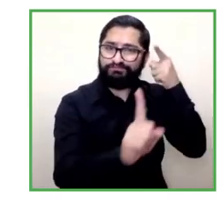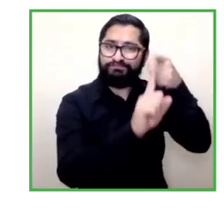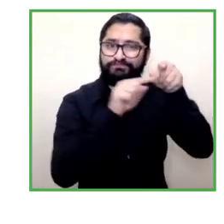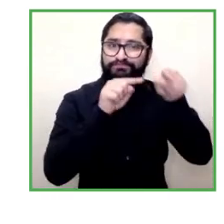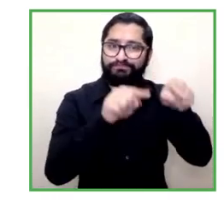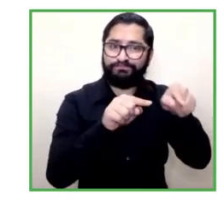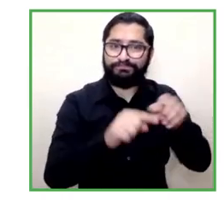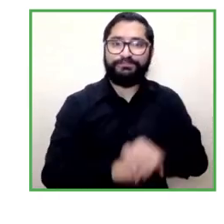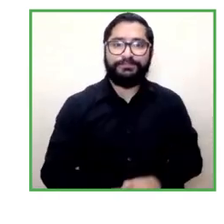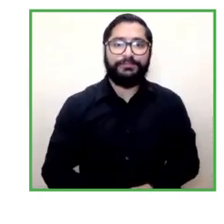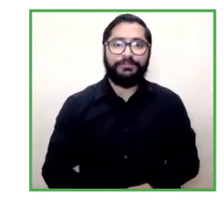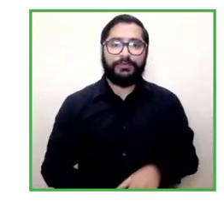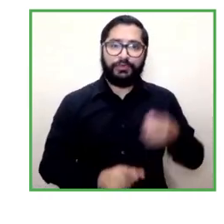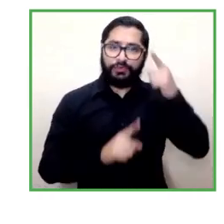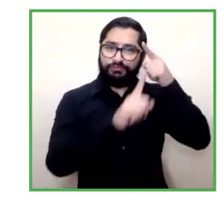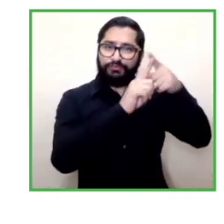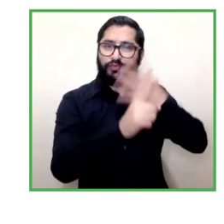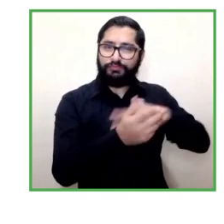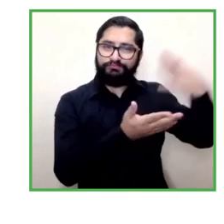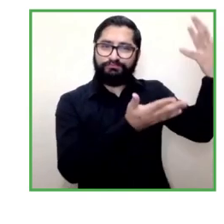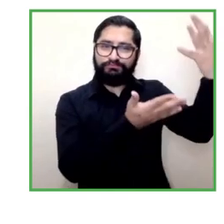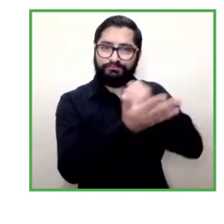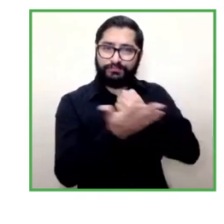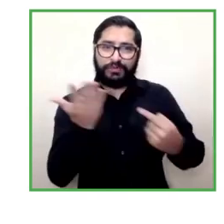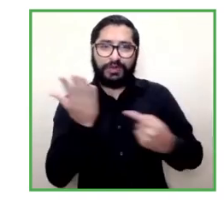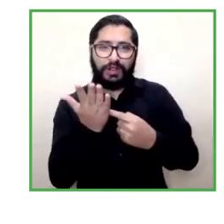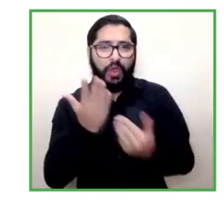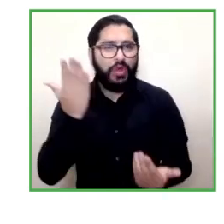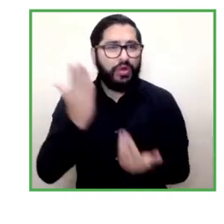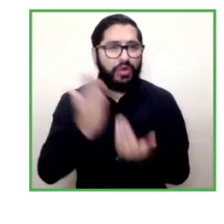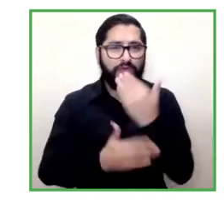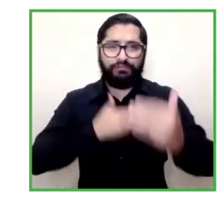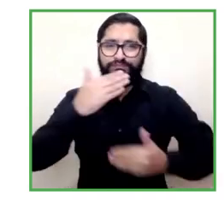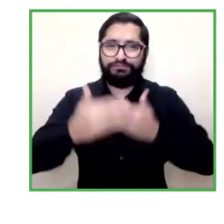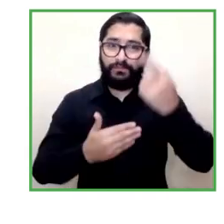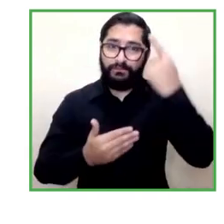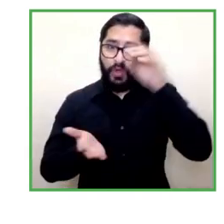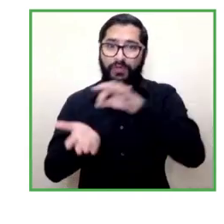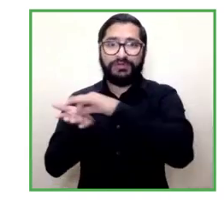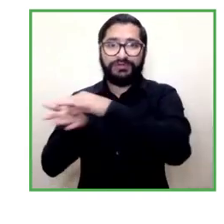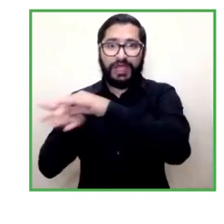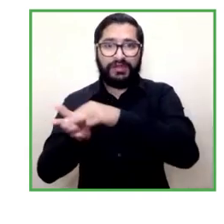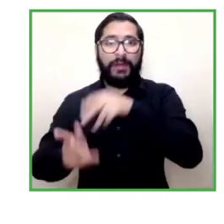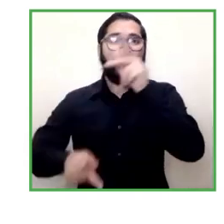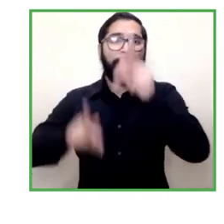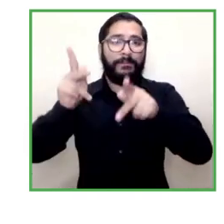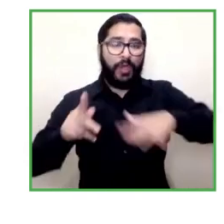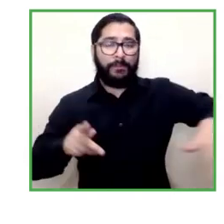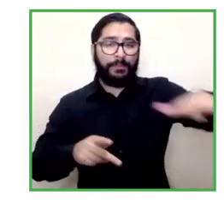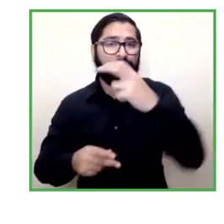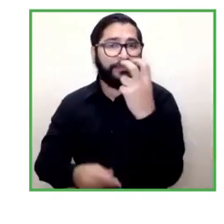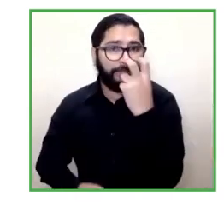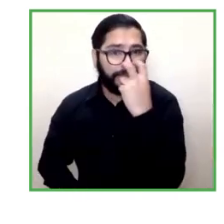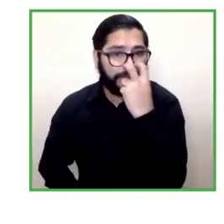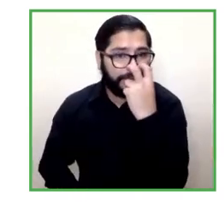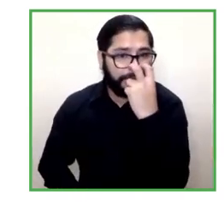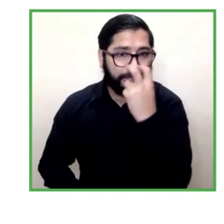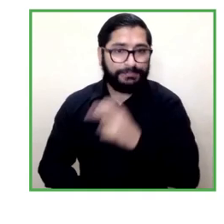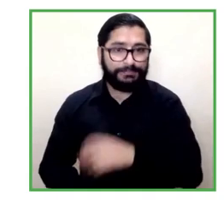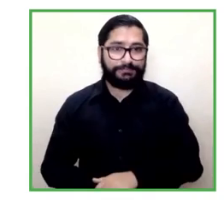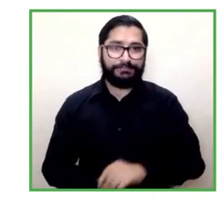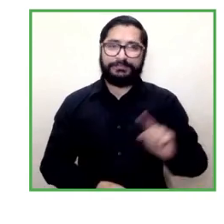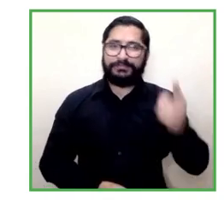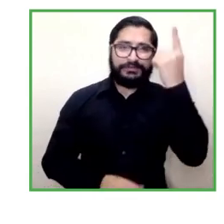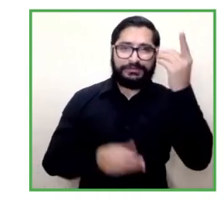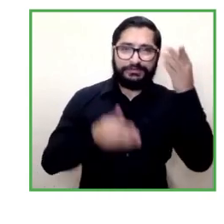us, for the visually impaired. So first, we are planning to launch a new platform before the end of the year. So every venue